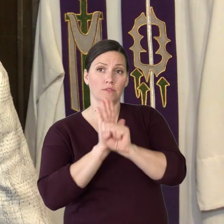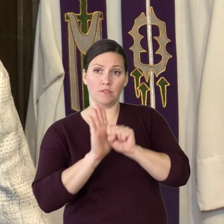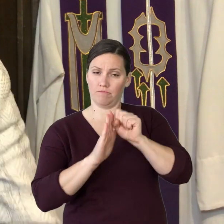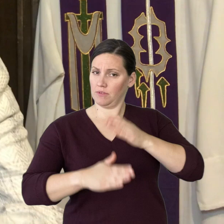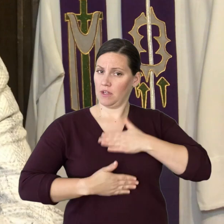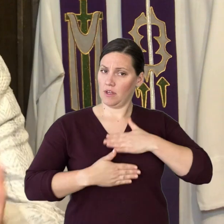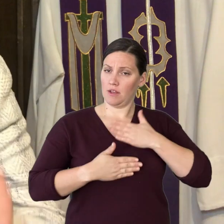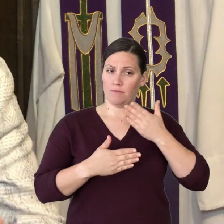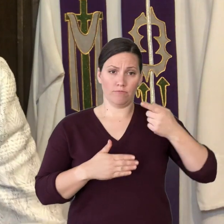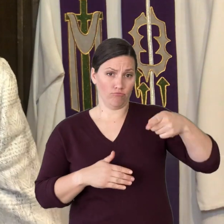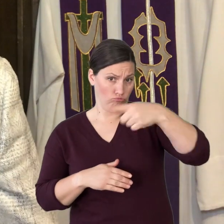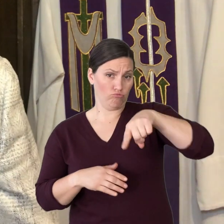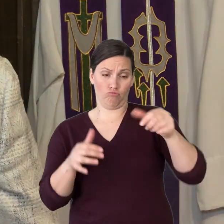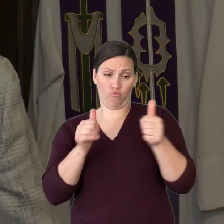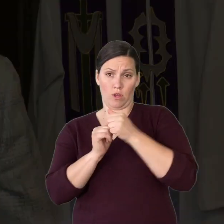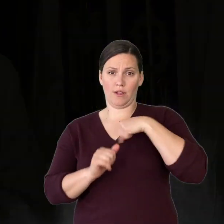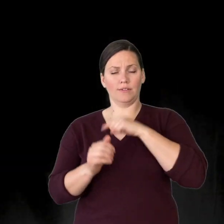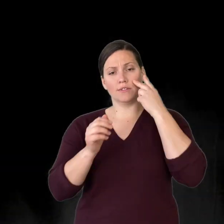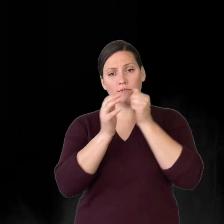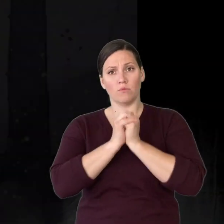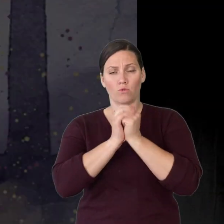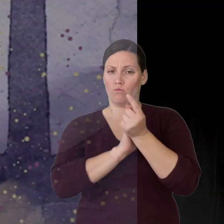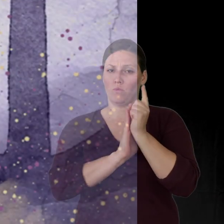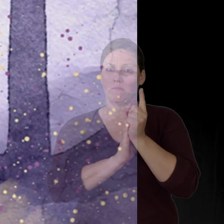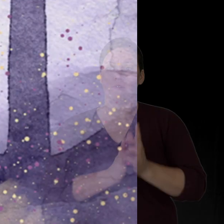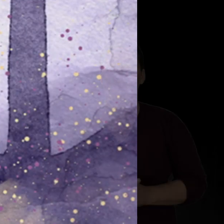you're with us. We'll see you in worship in just a minute.